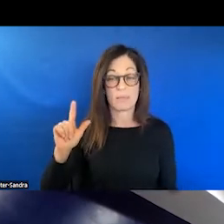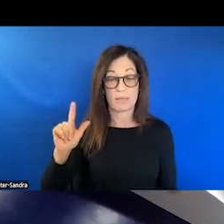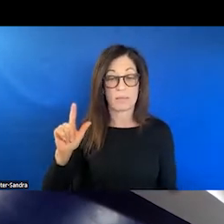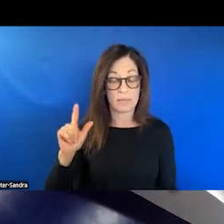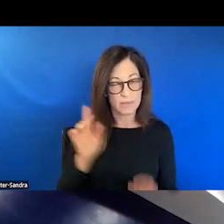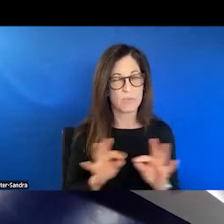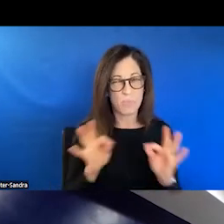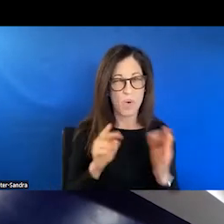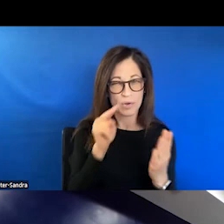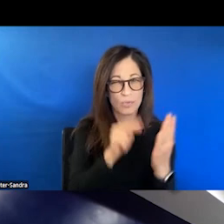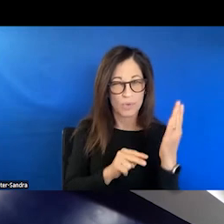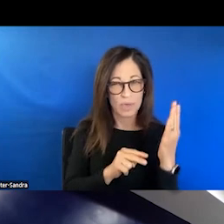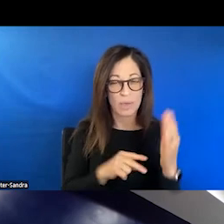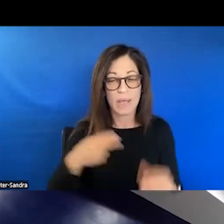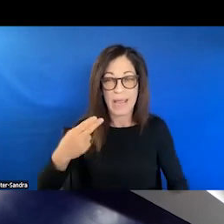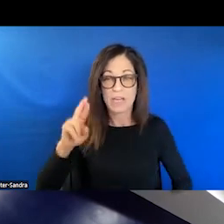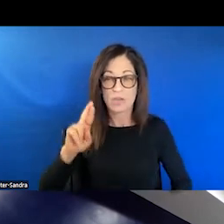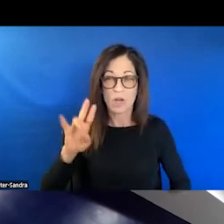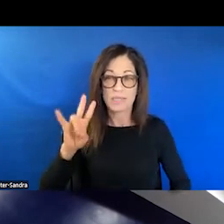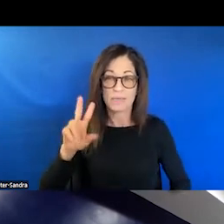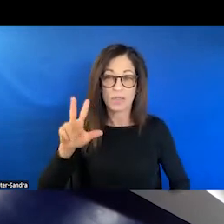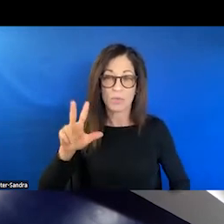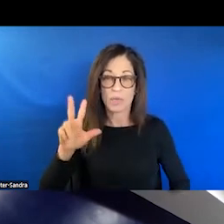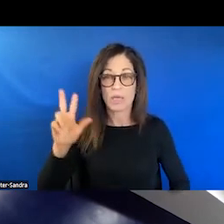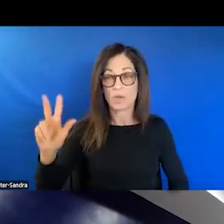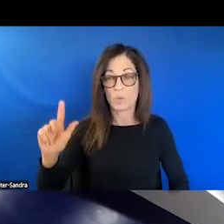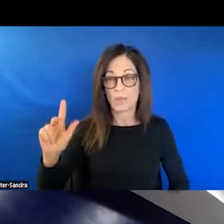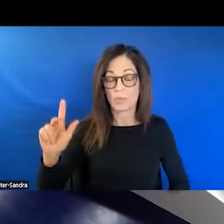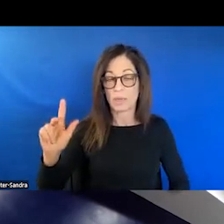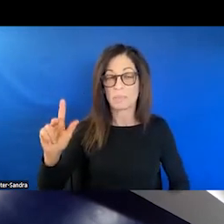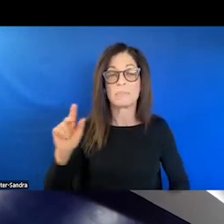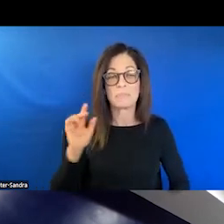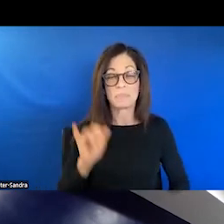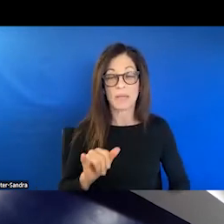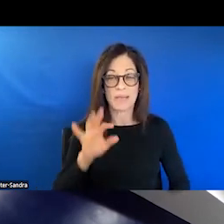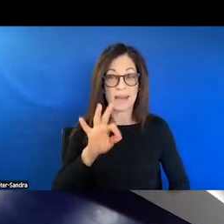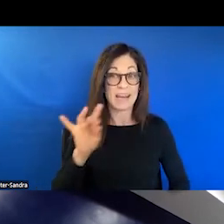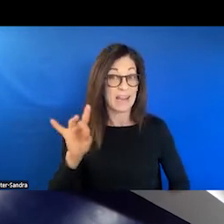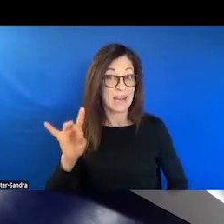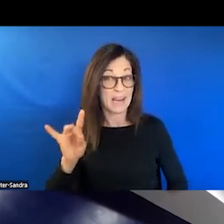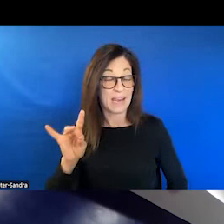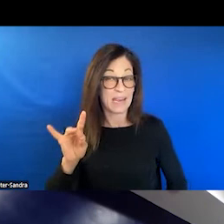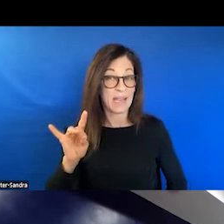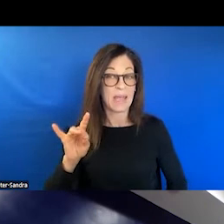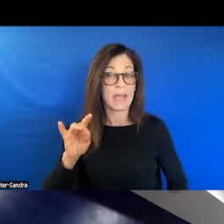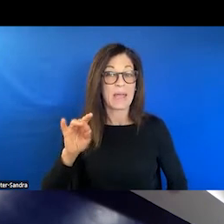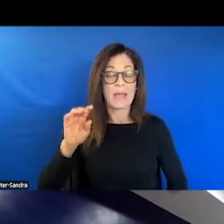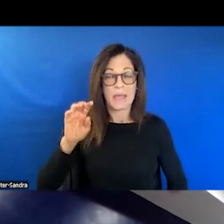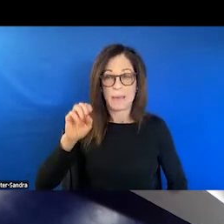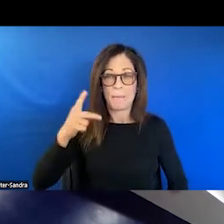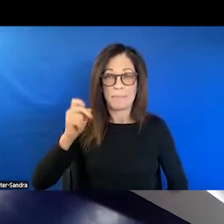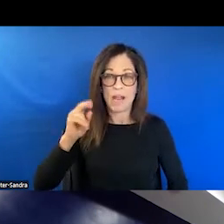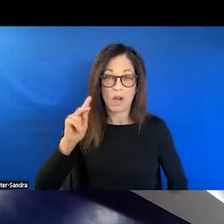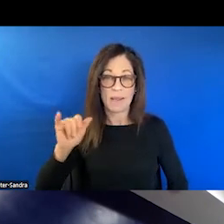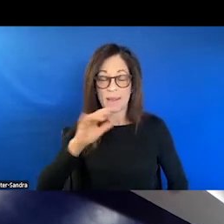looking into, HR 7323. That is the 988 and Parity Assistance Act, and